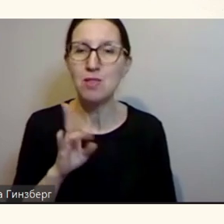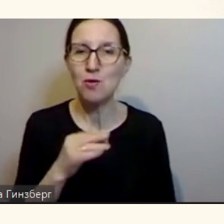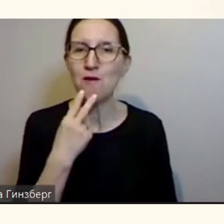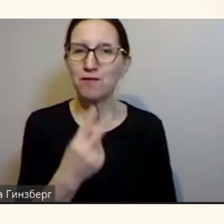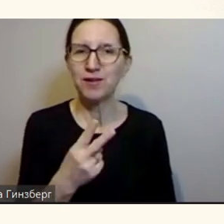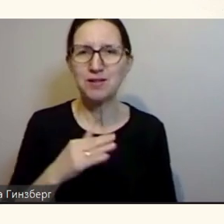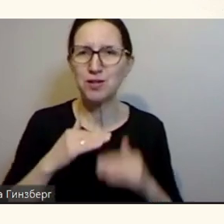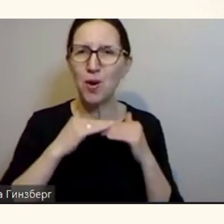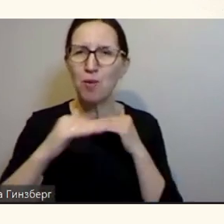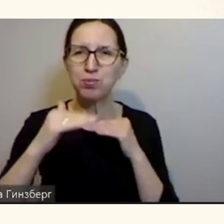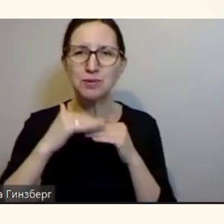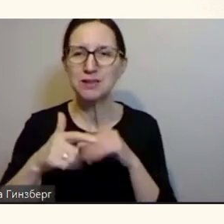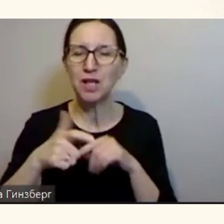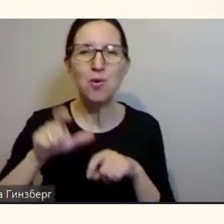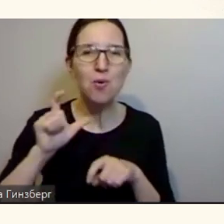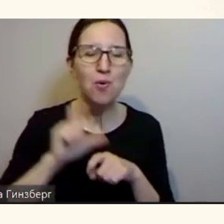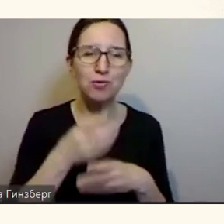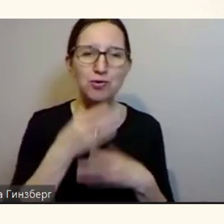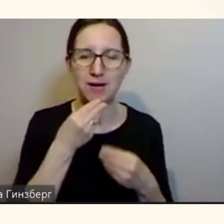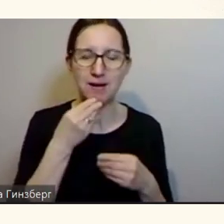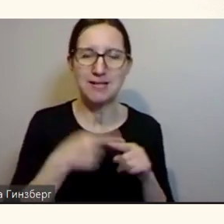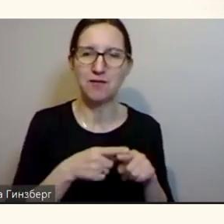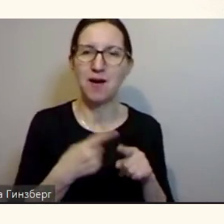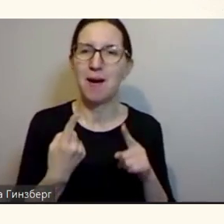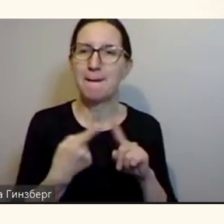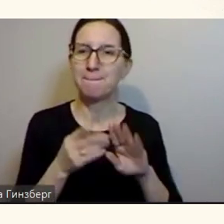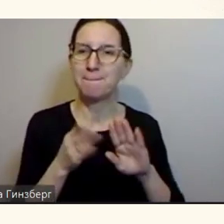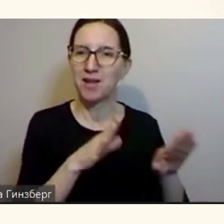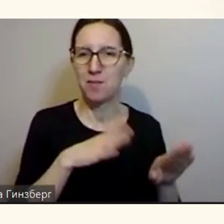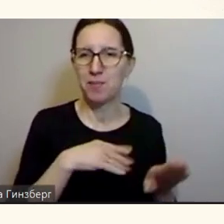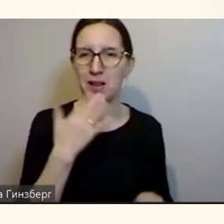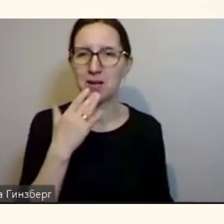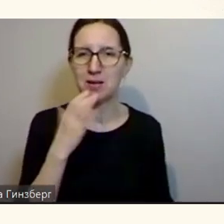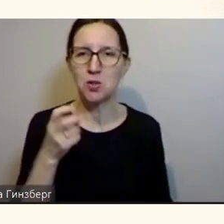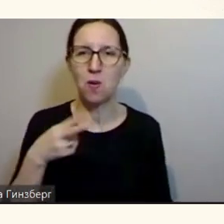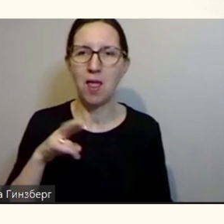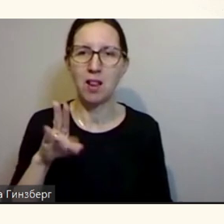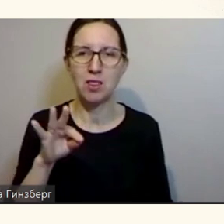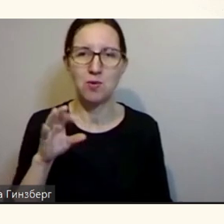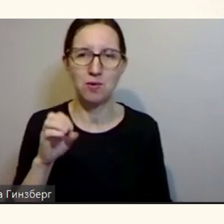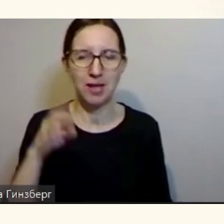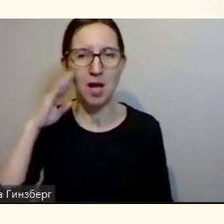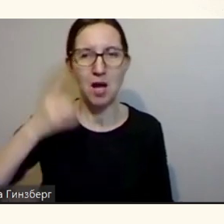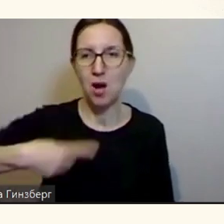shot was, but it's, and we were very lucky we had good weather too.